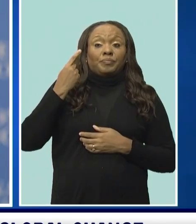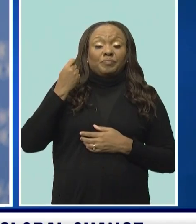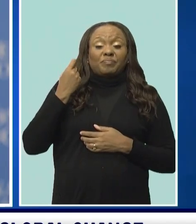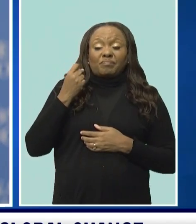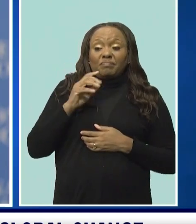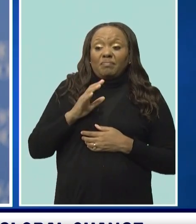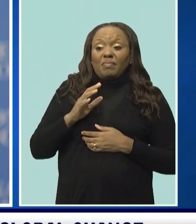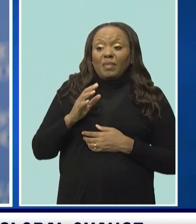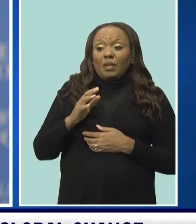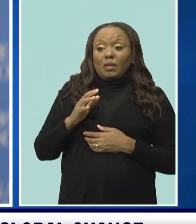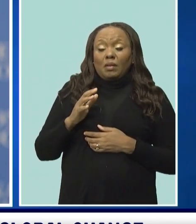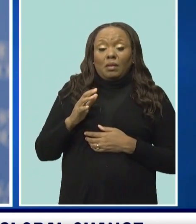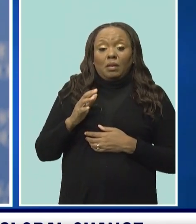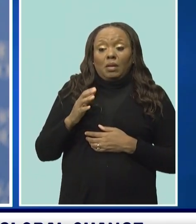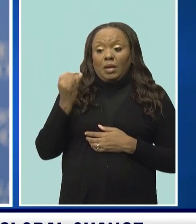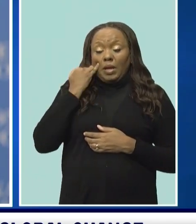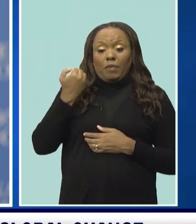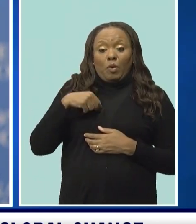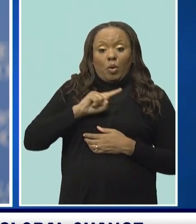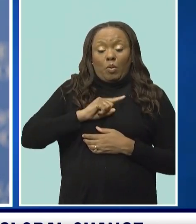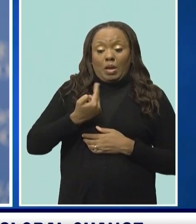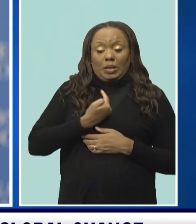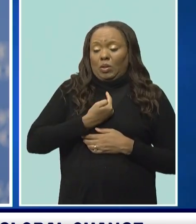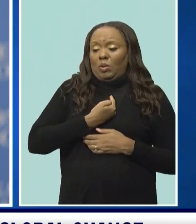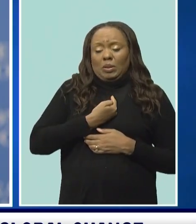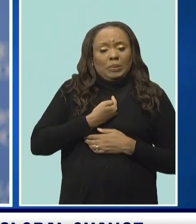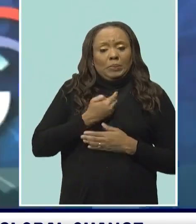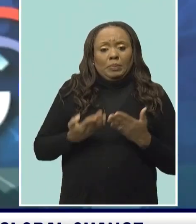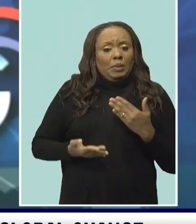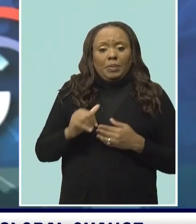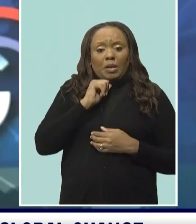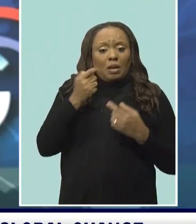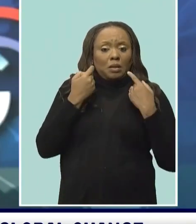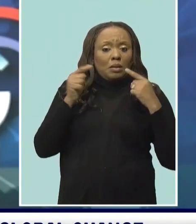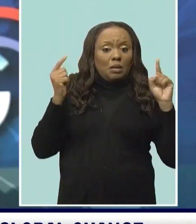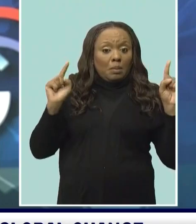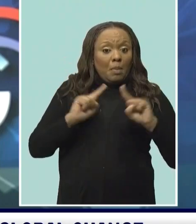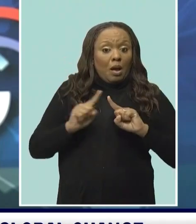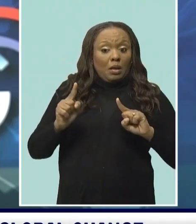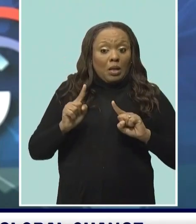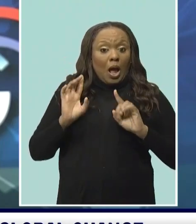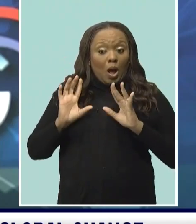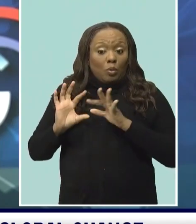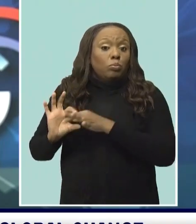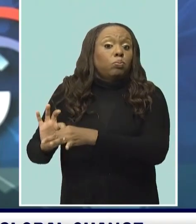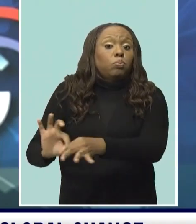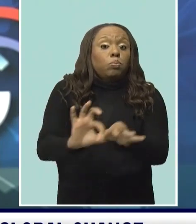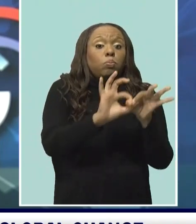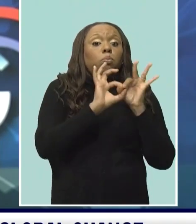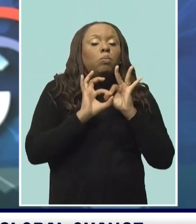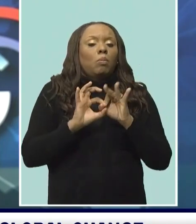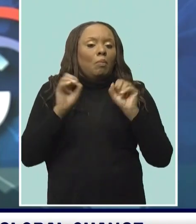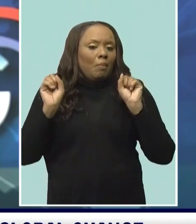not all make it, but together we can certainly go much further. Ms. Mottley adds there's too